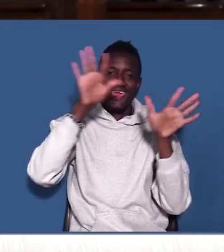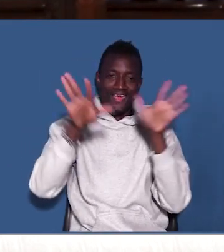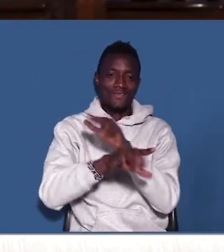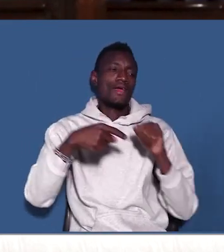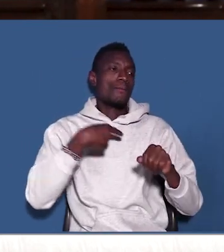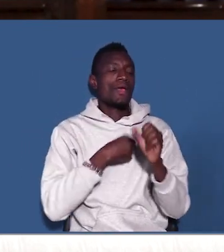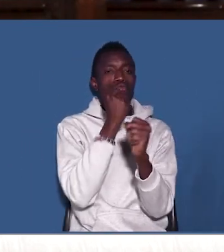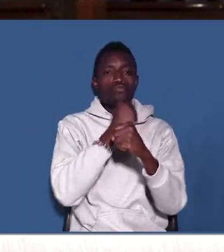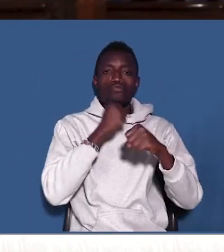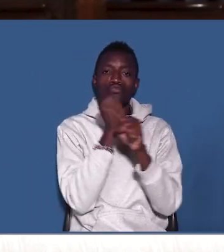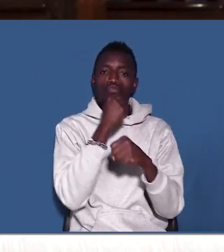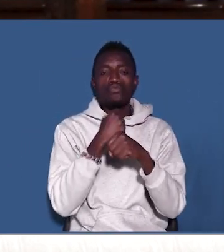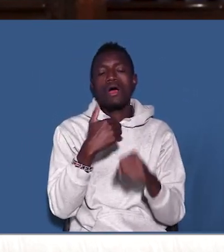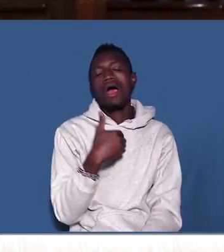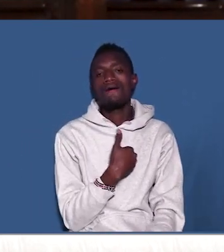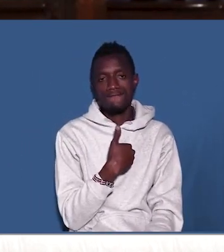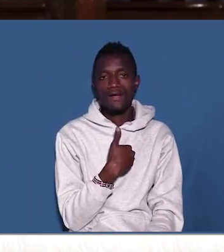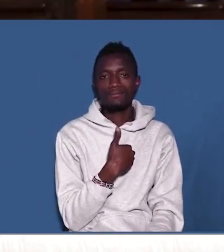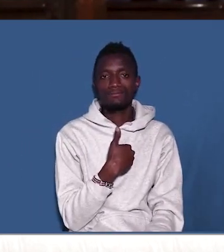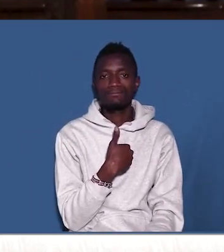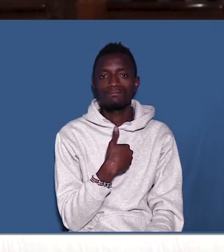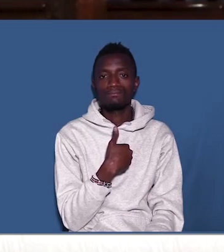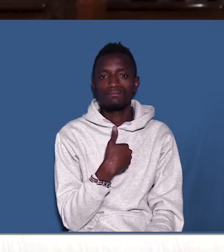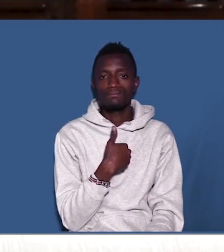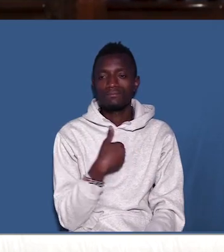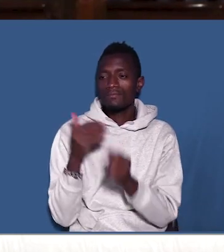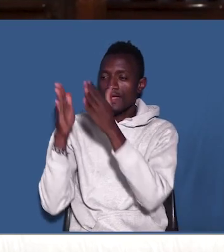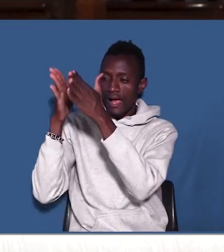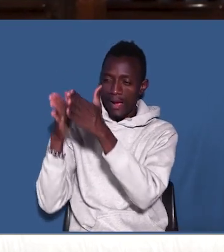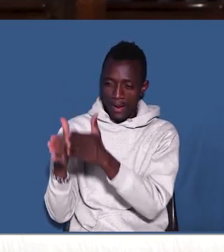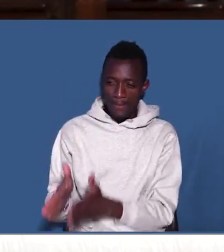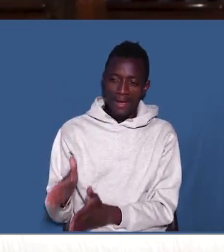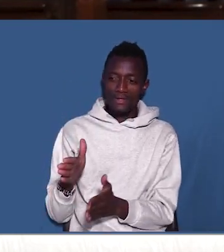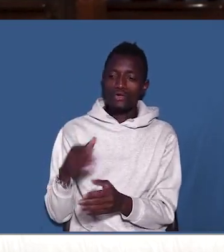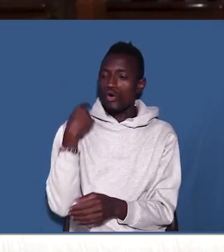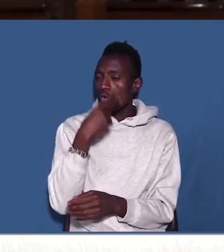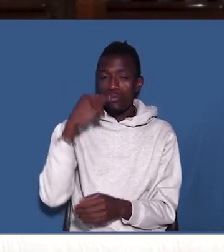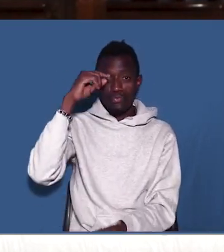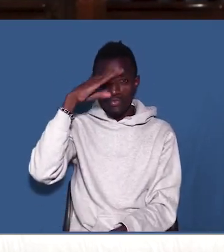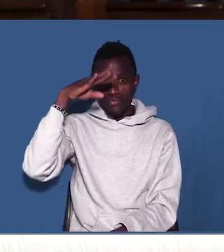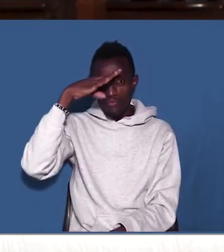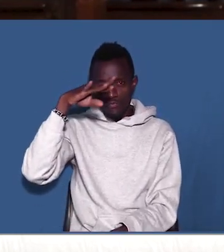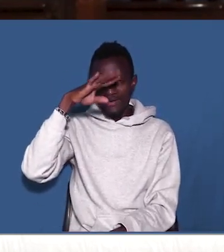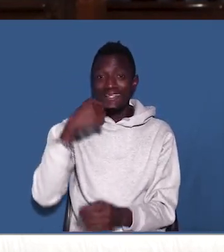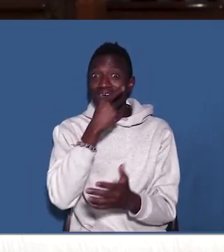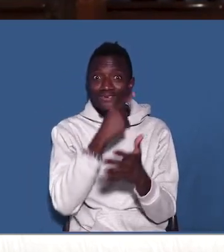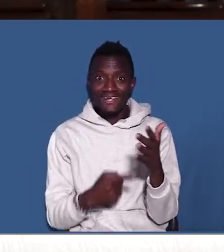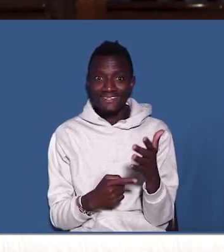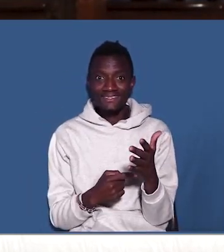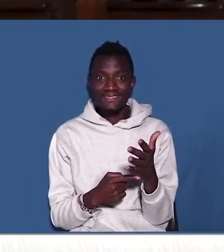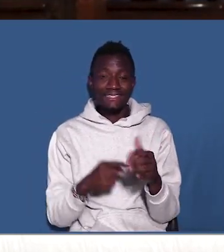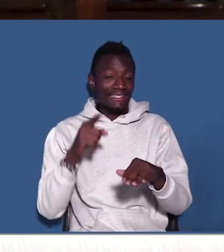Spurgeon, another great theologian, says, "Examine the life of the Savior from